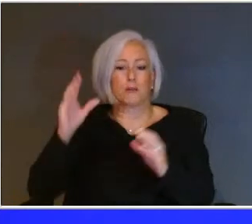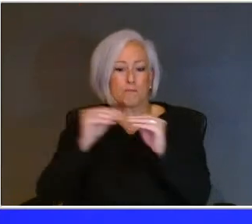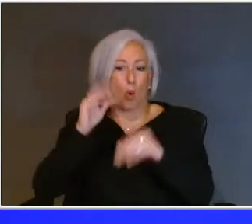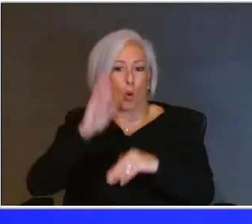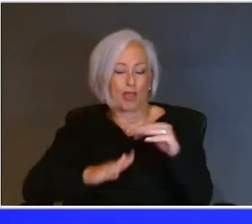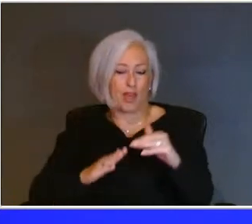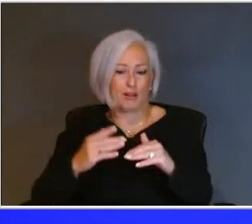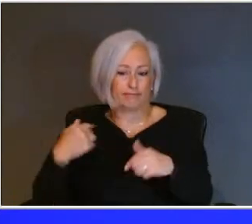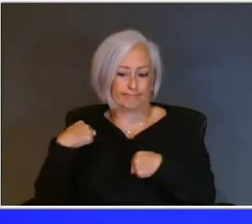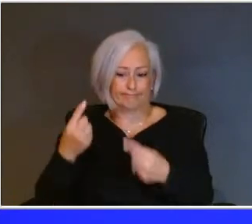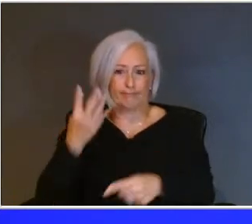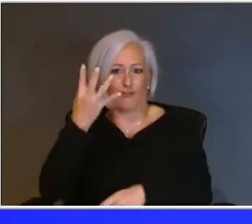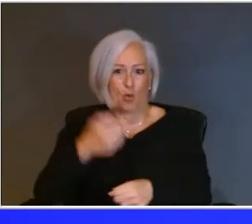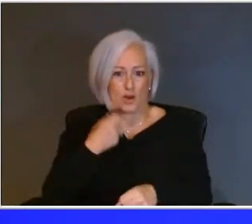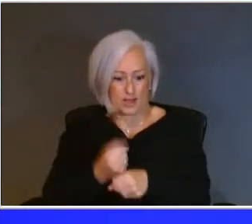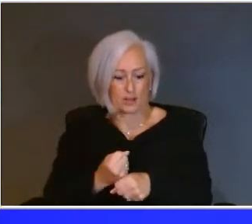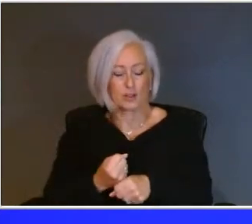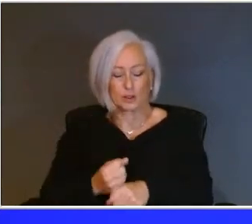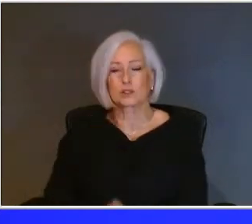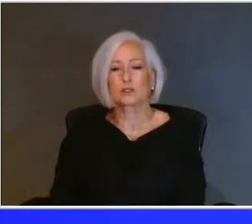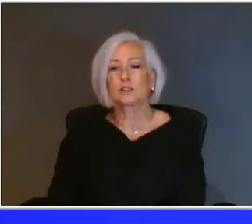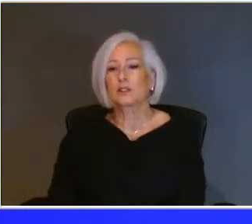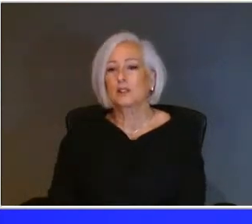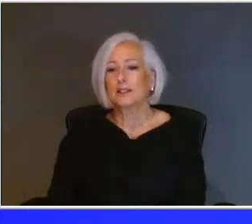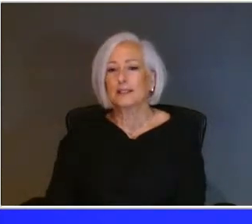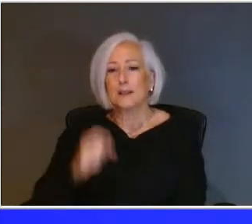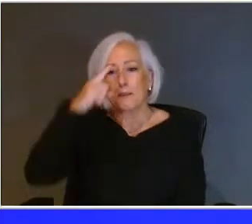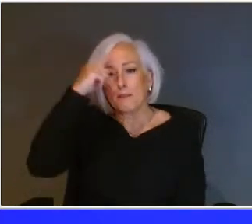did. Just because